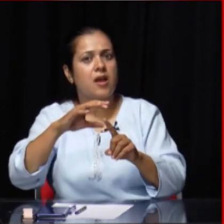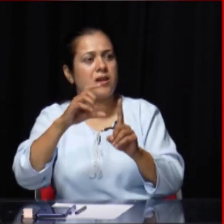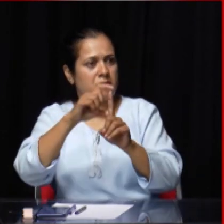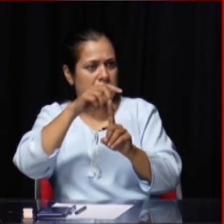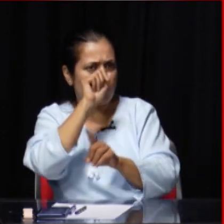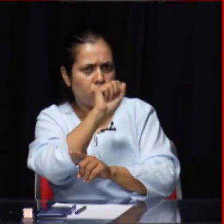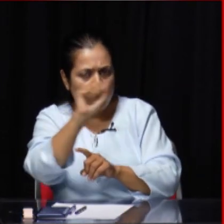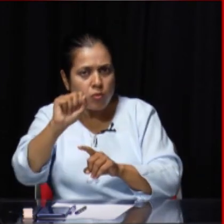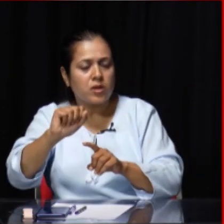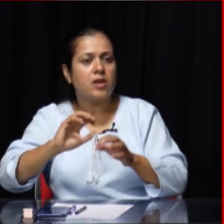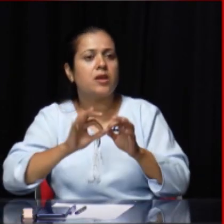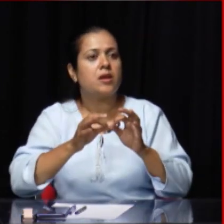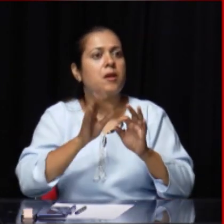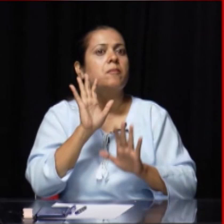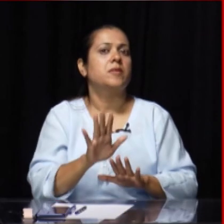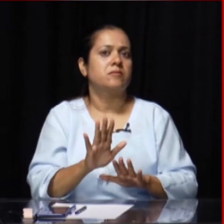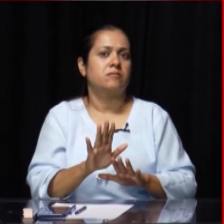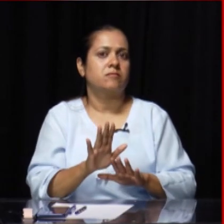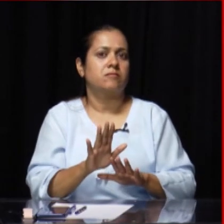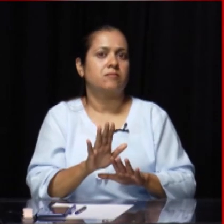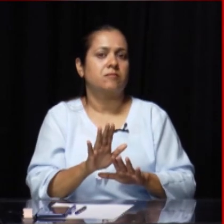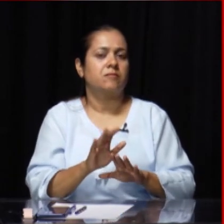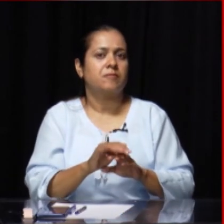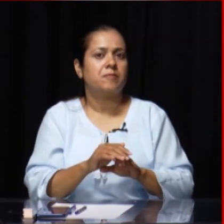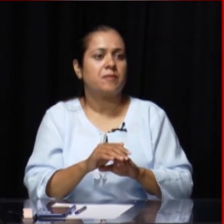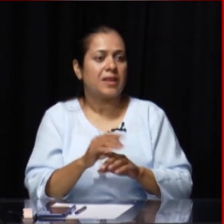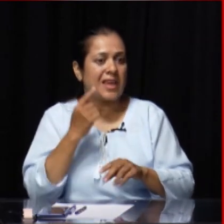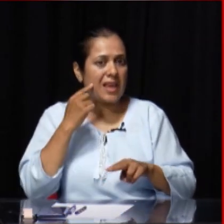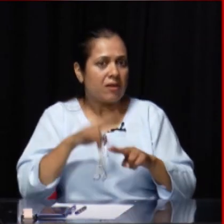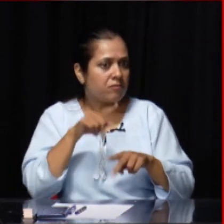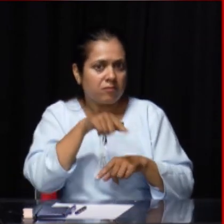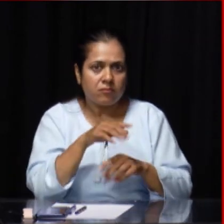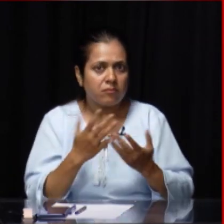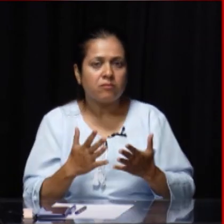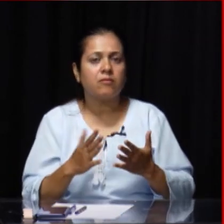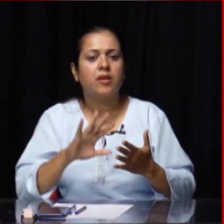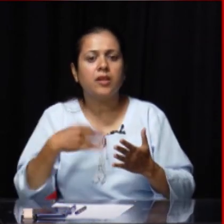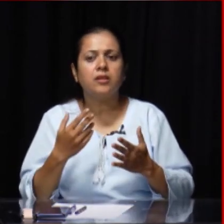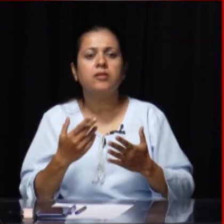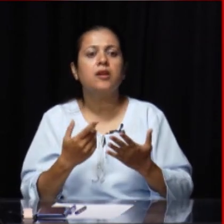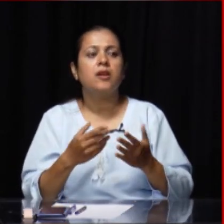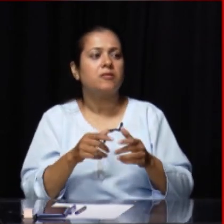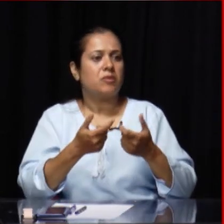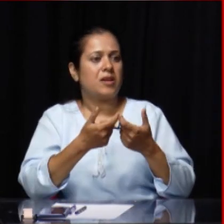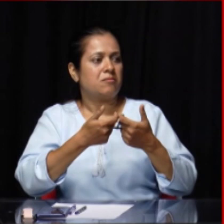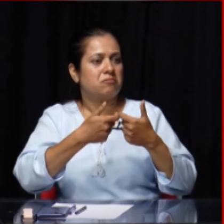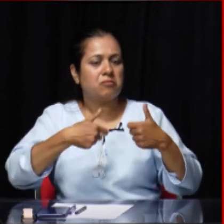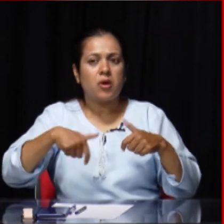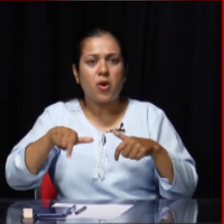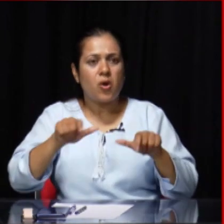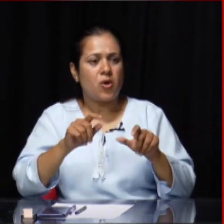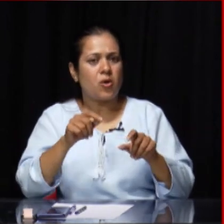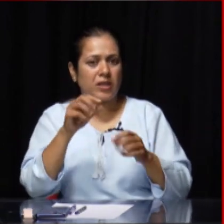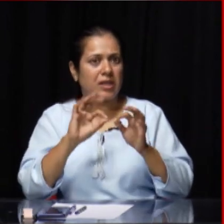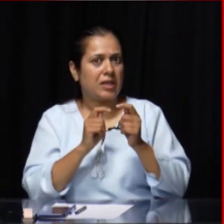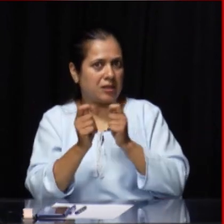every department where sign language also should be part of that. Unless that is done, then interview panels, it is mandatory,